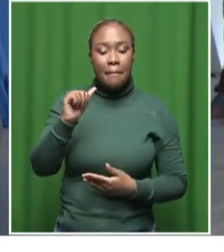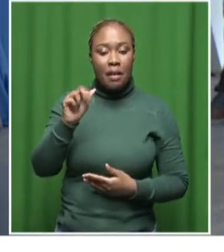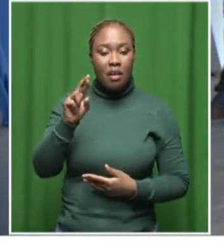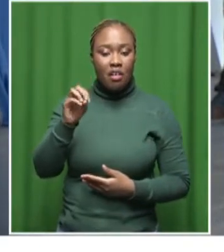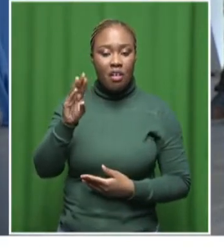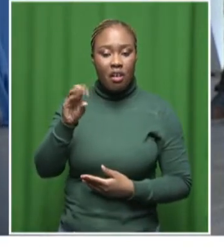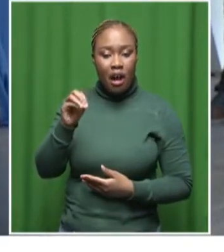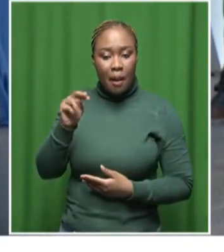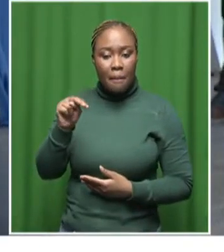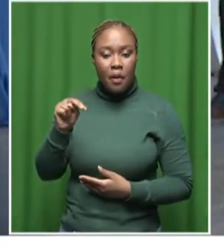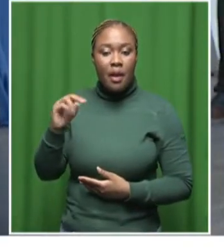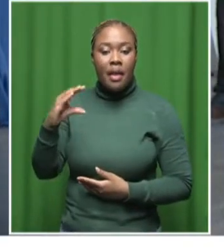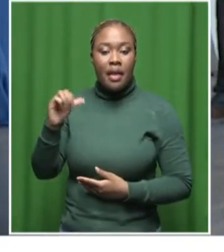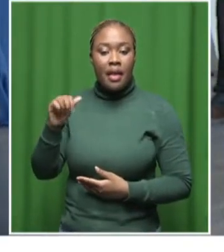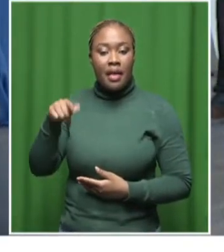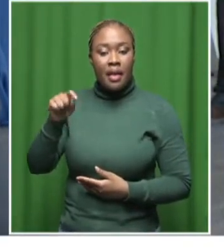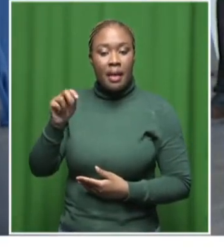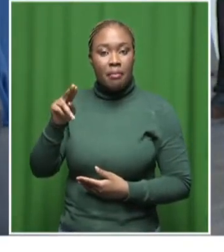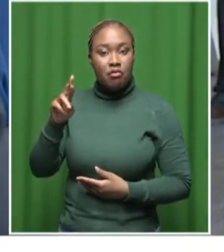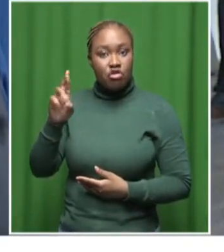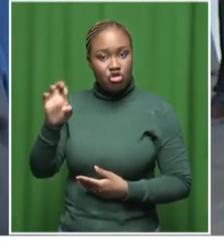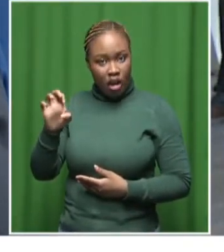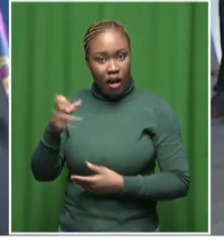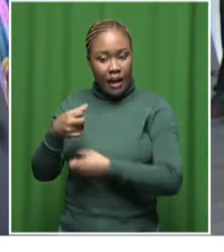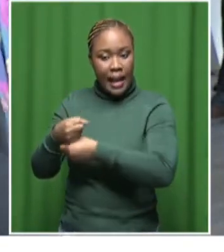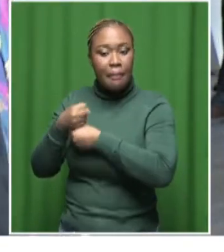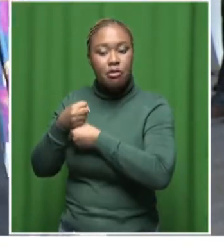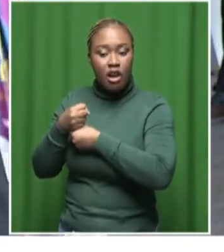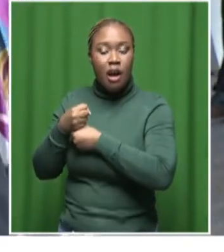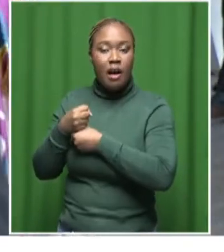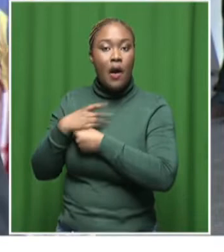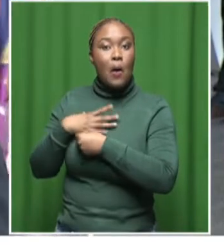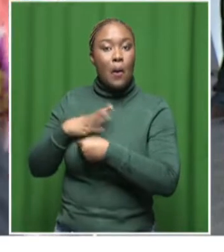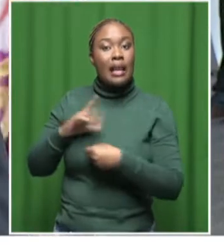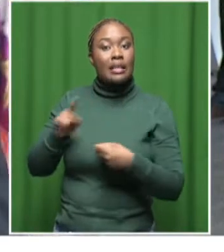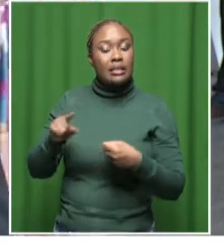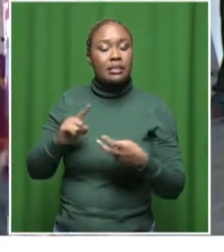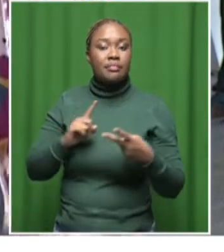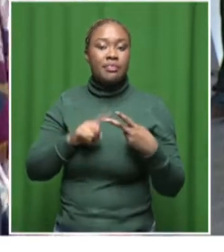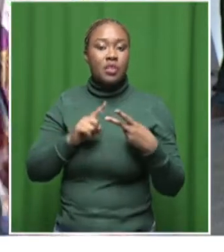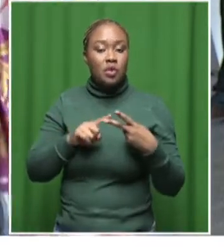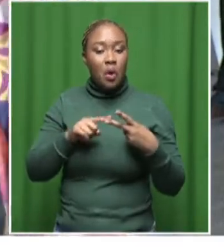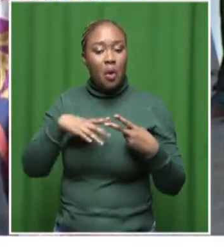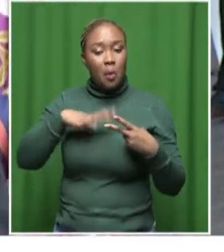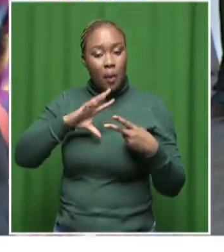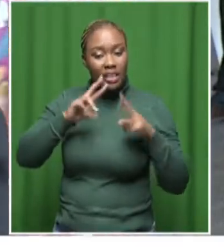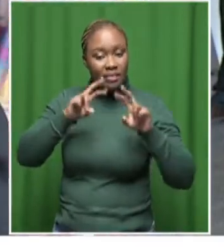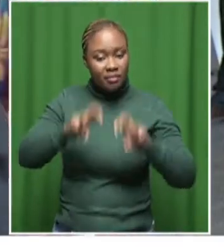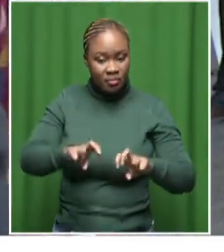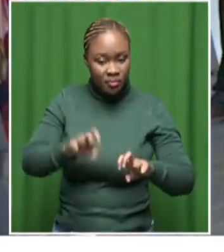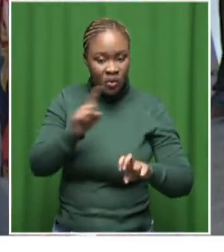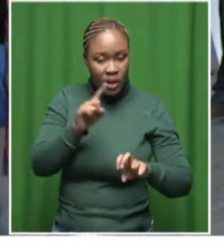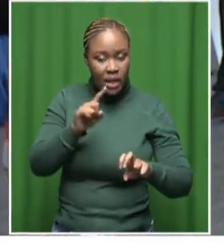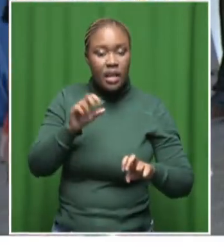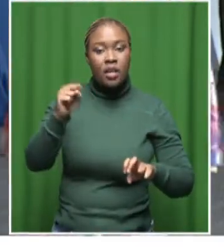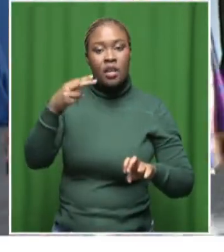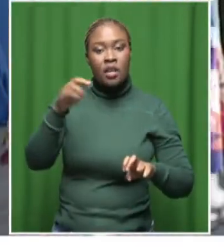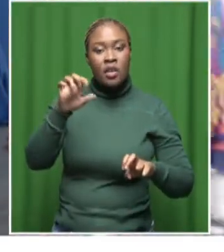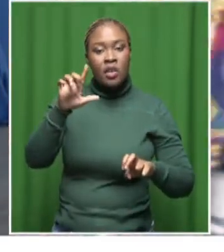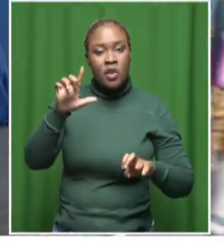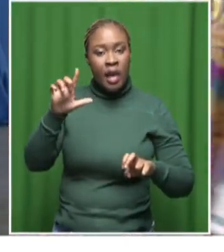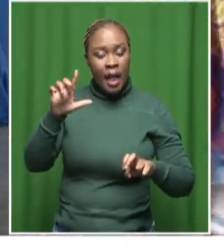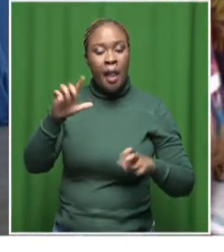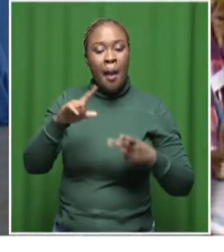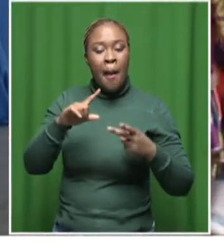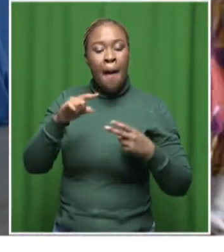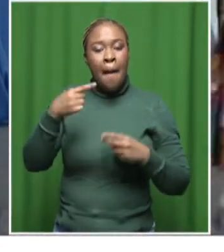storage. We have just concluded a study on the shale gas potential. We'll be publishing